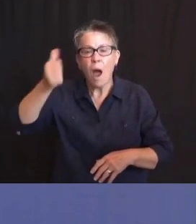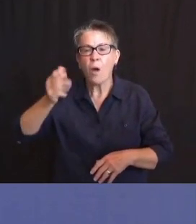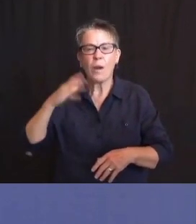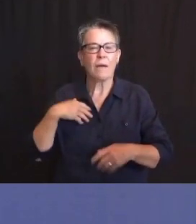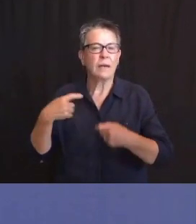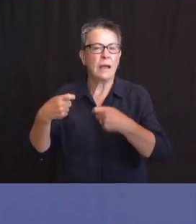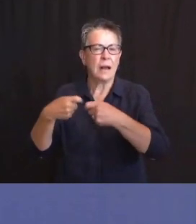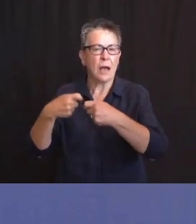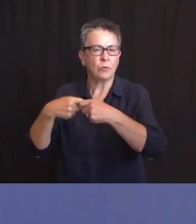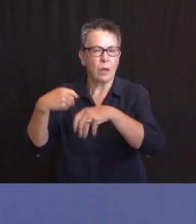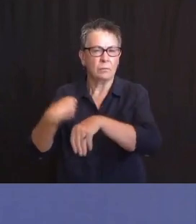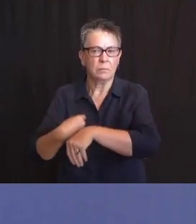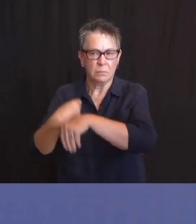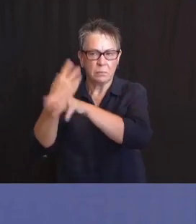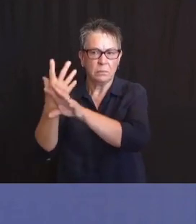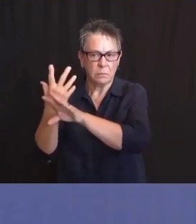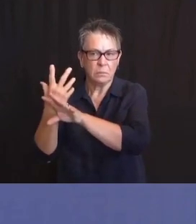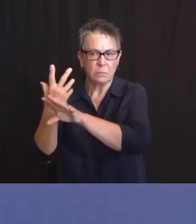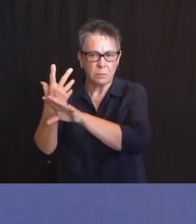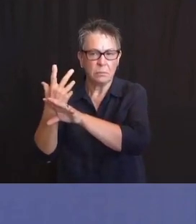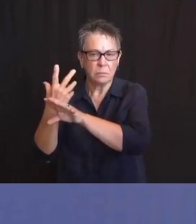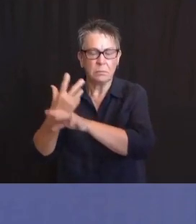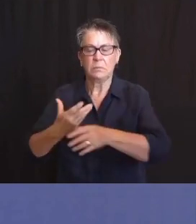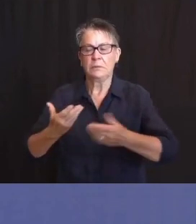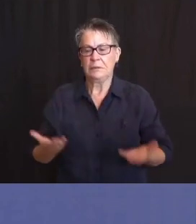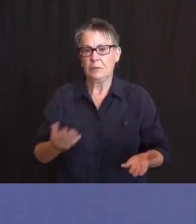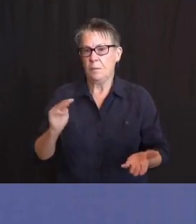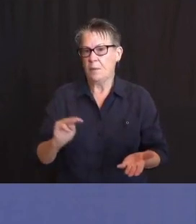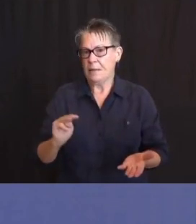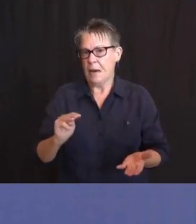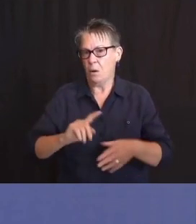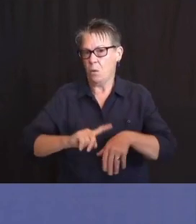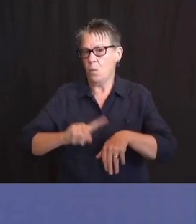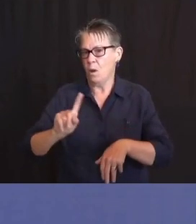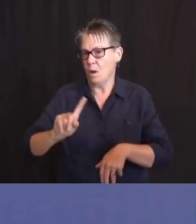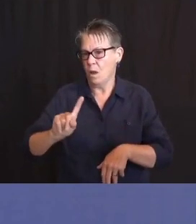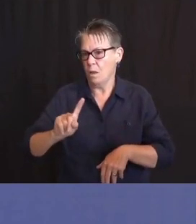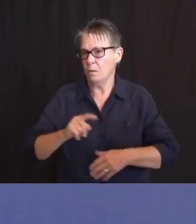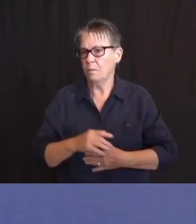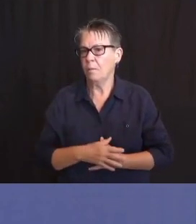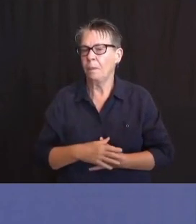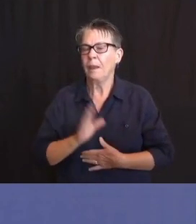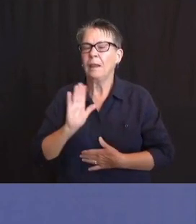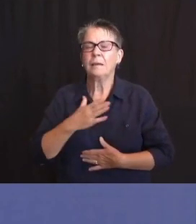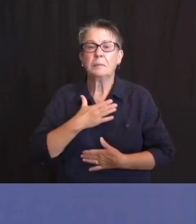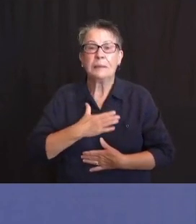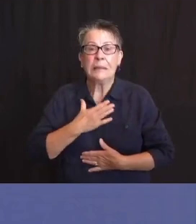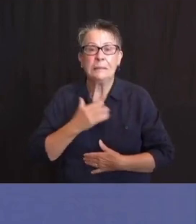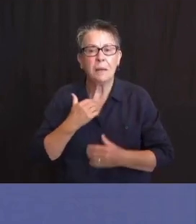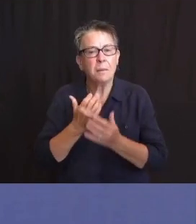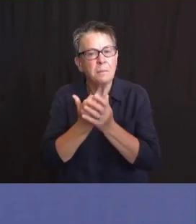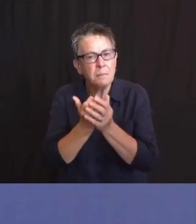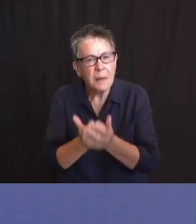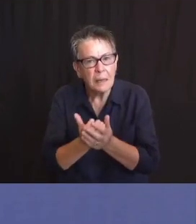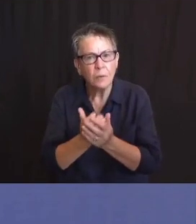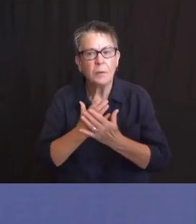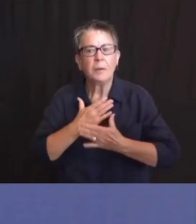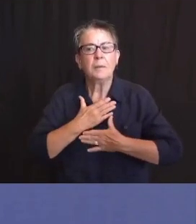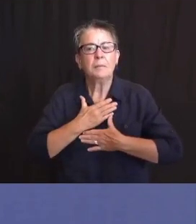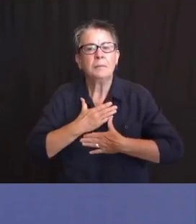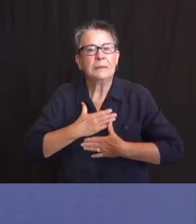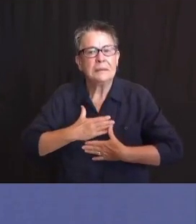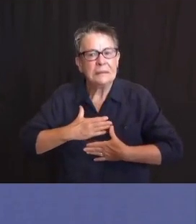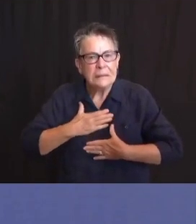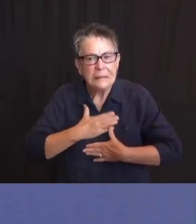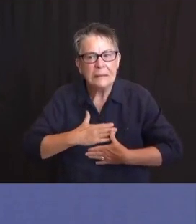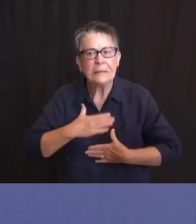unless we say otherwise. Folks, please, we've done an extraordinary job as a state, but the game is not